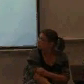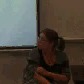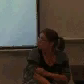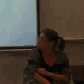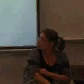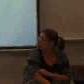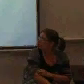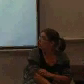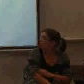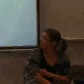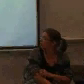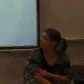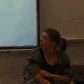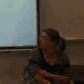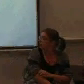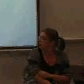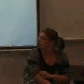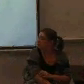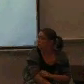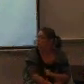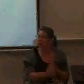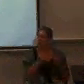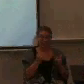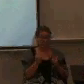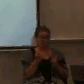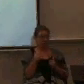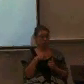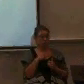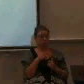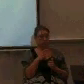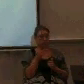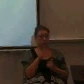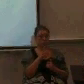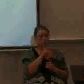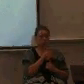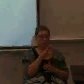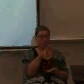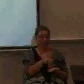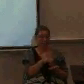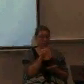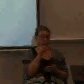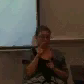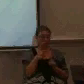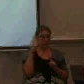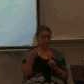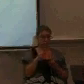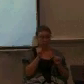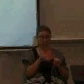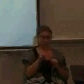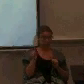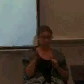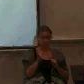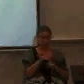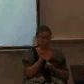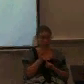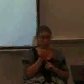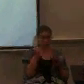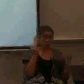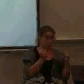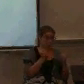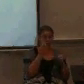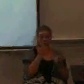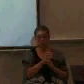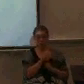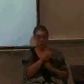Now, it turns out that they're really essential nutrient cycling, and you can find them in all kinds of environments: cold environments, hot